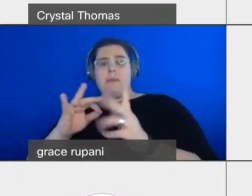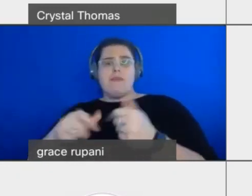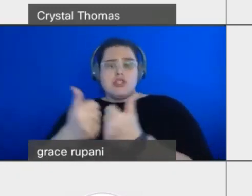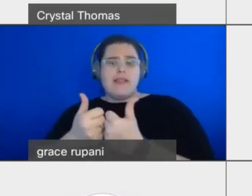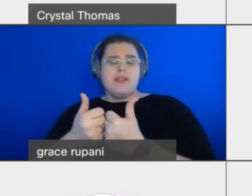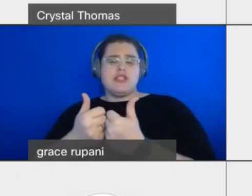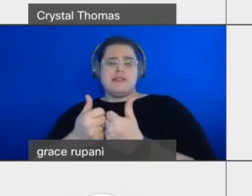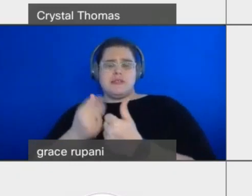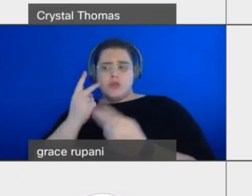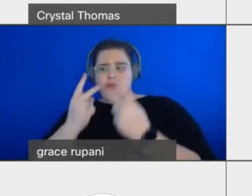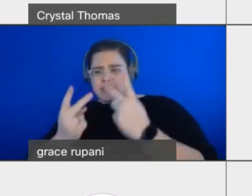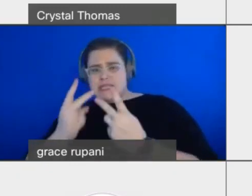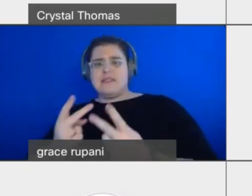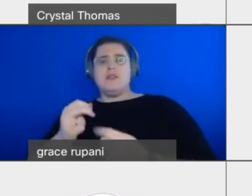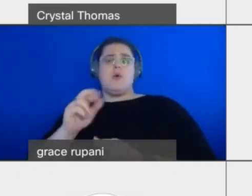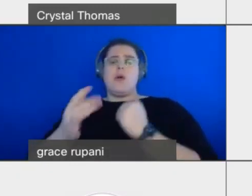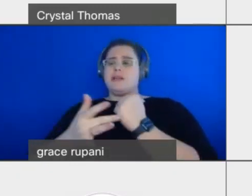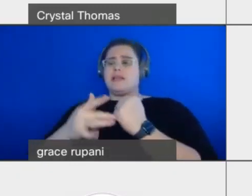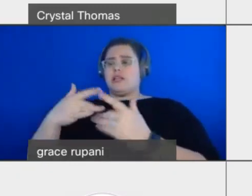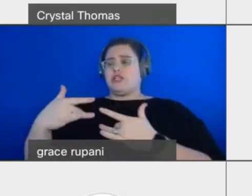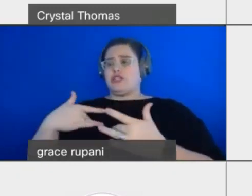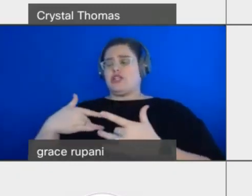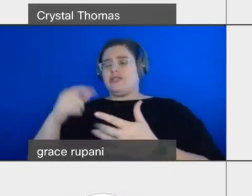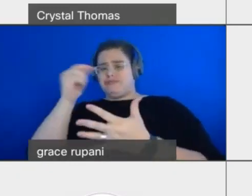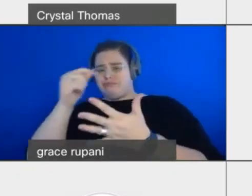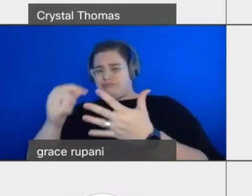or technology concerns to